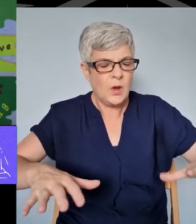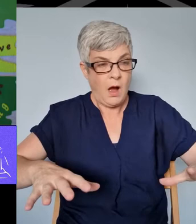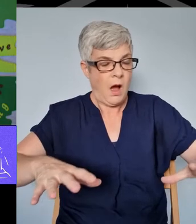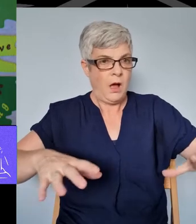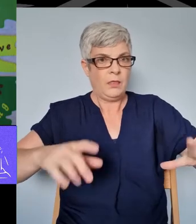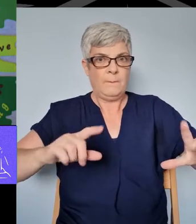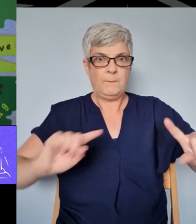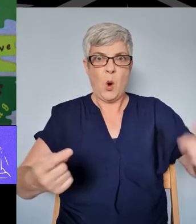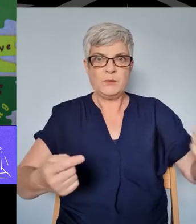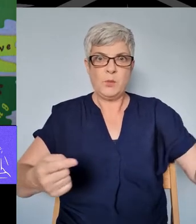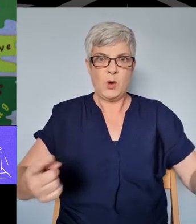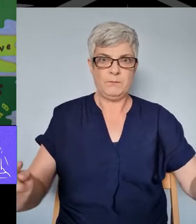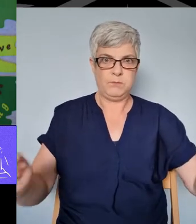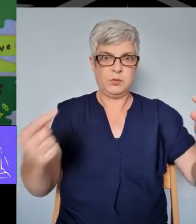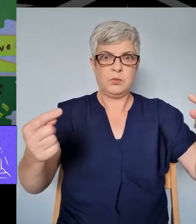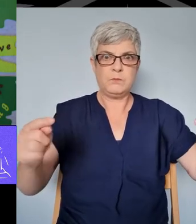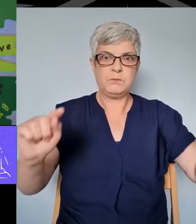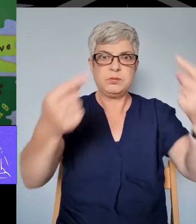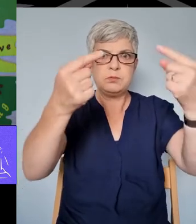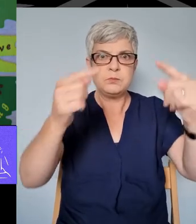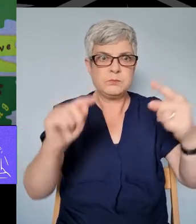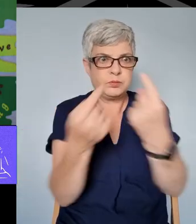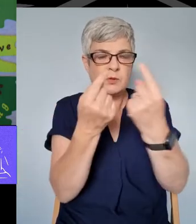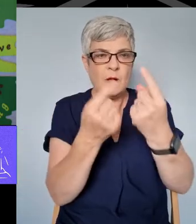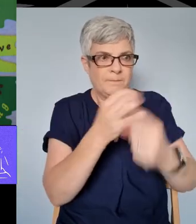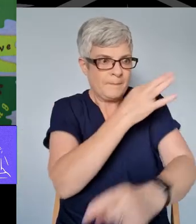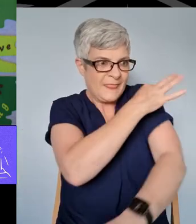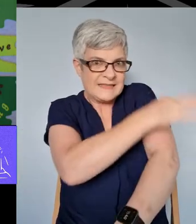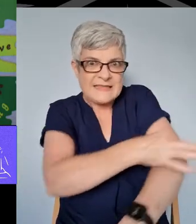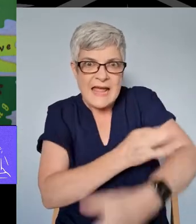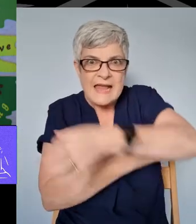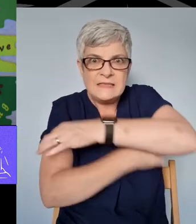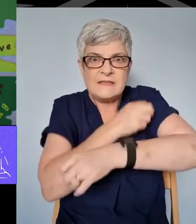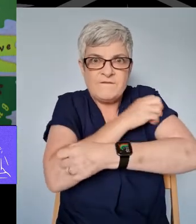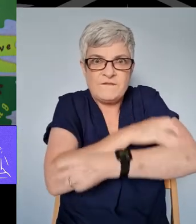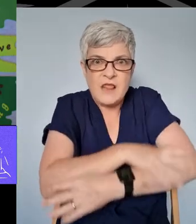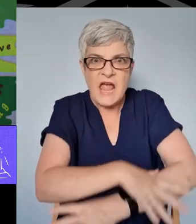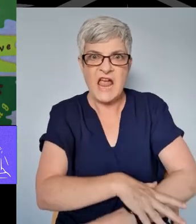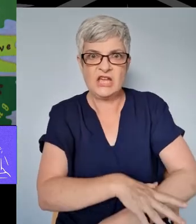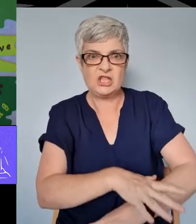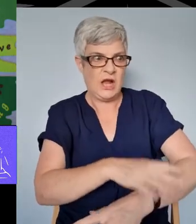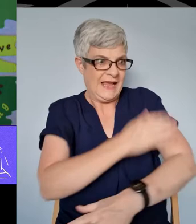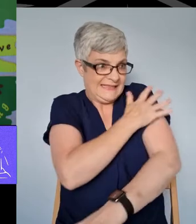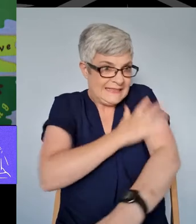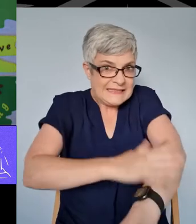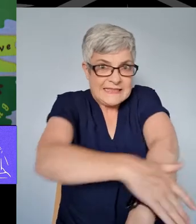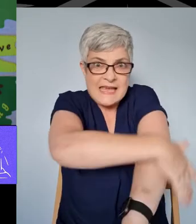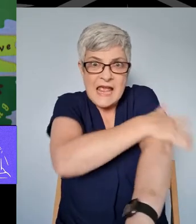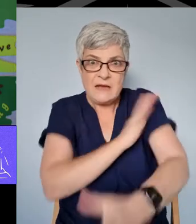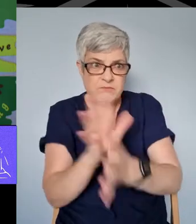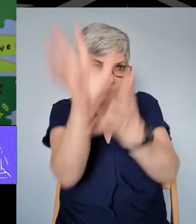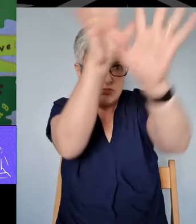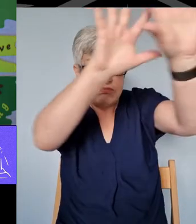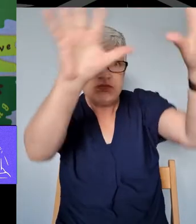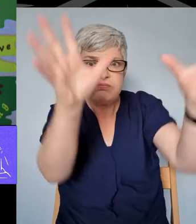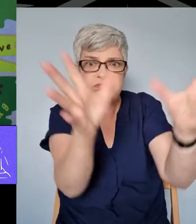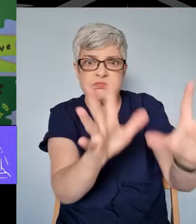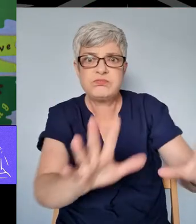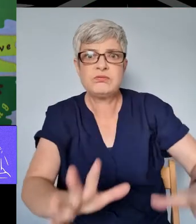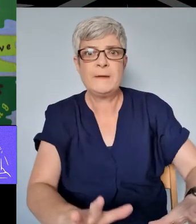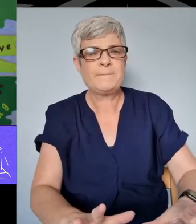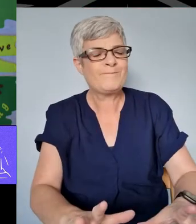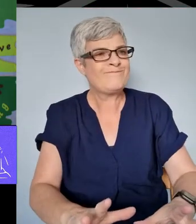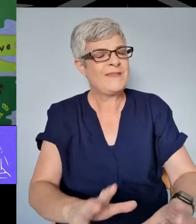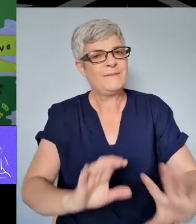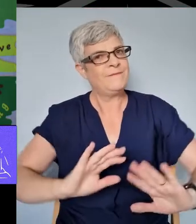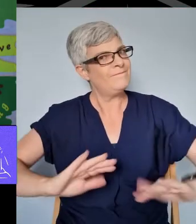came together, bone to bone. I looked, and the tendons and flesh appeared in them, and skin covered them. But there was